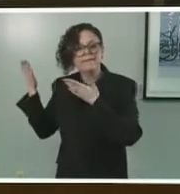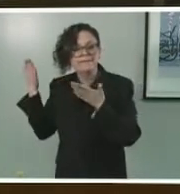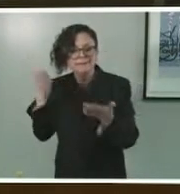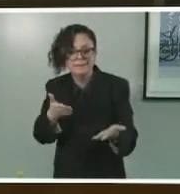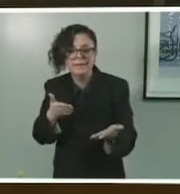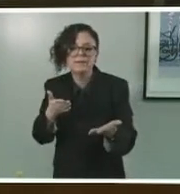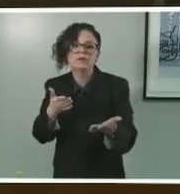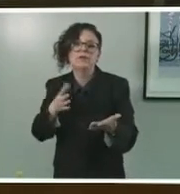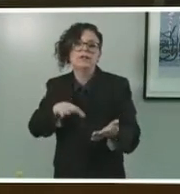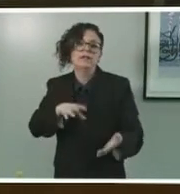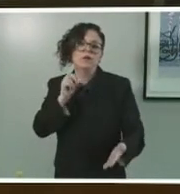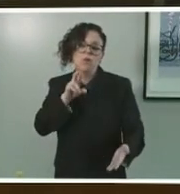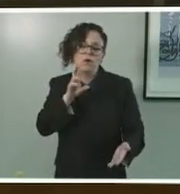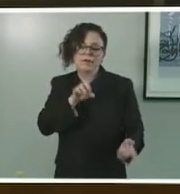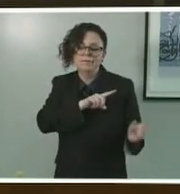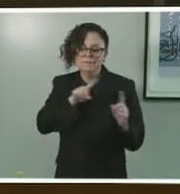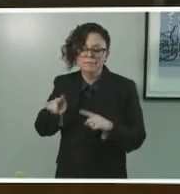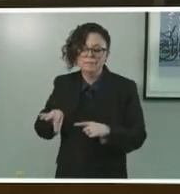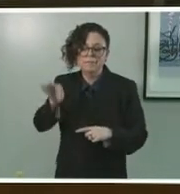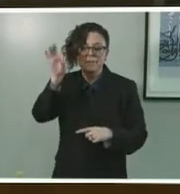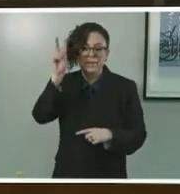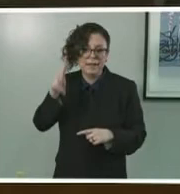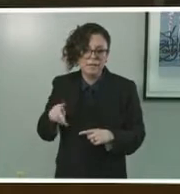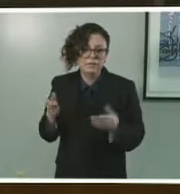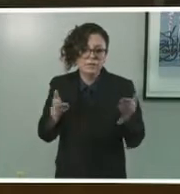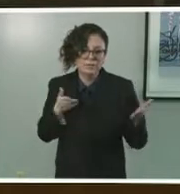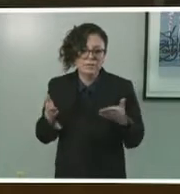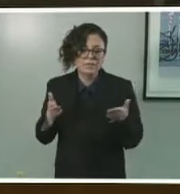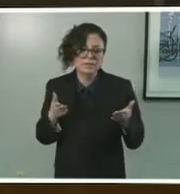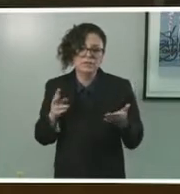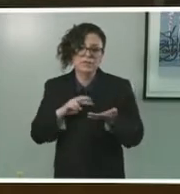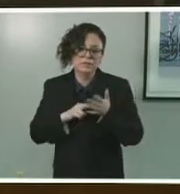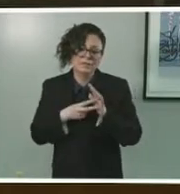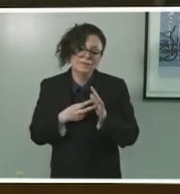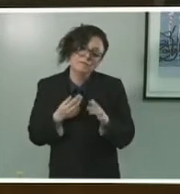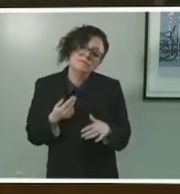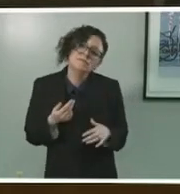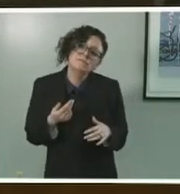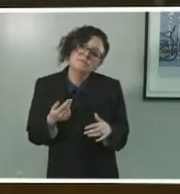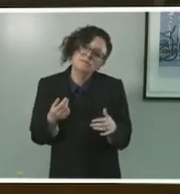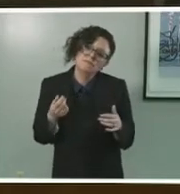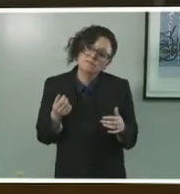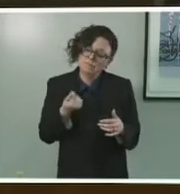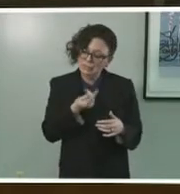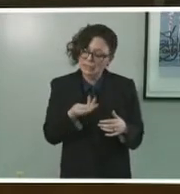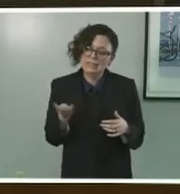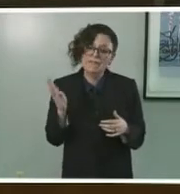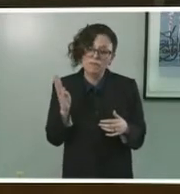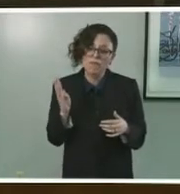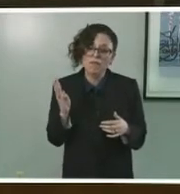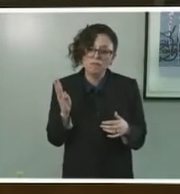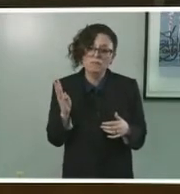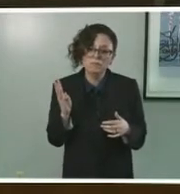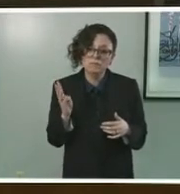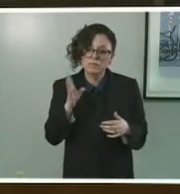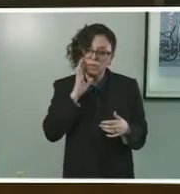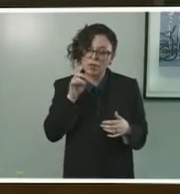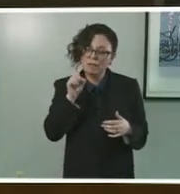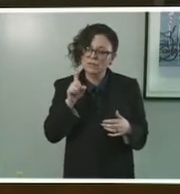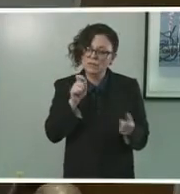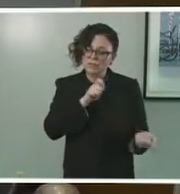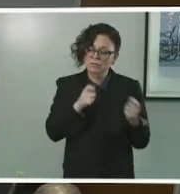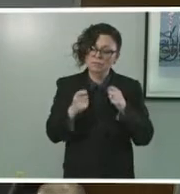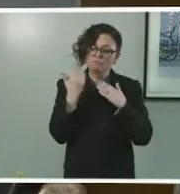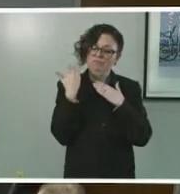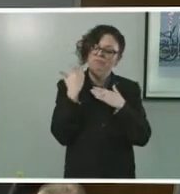services. So, we do have a fair amount that will have to restrict their business for a